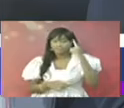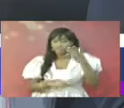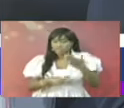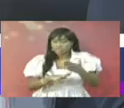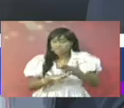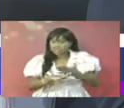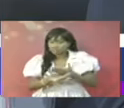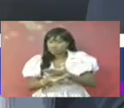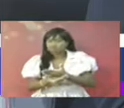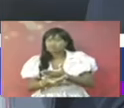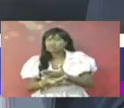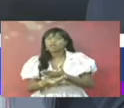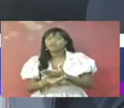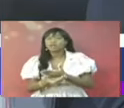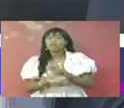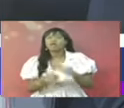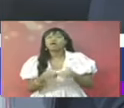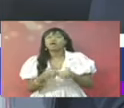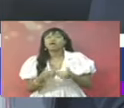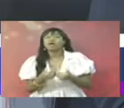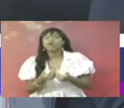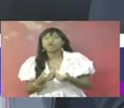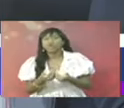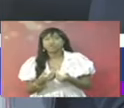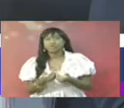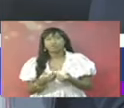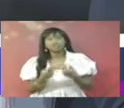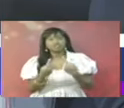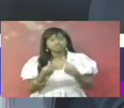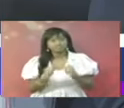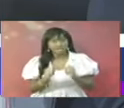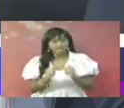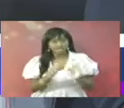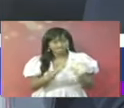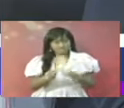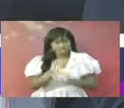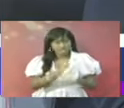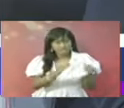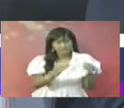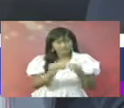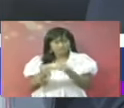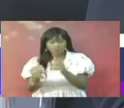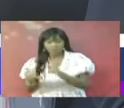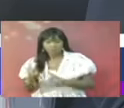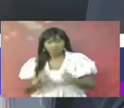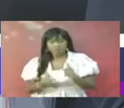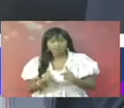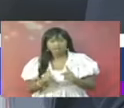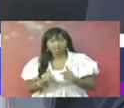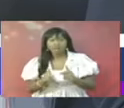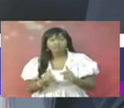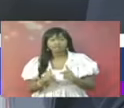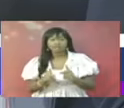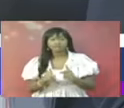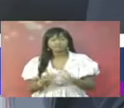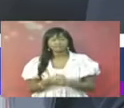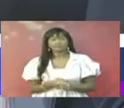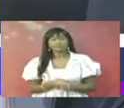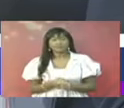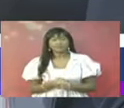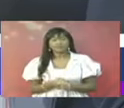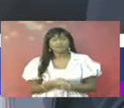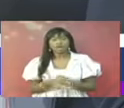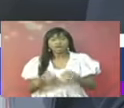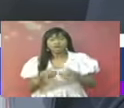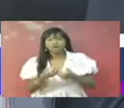are going to be along the lines of reducing vulnerability and accessing care as early as possible. One of the ways of reducing